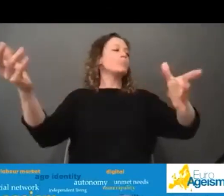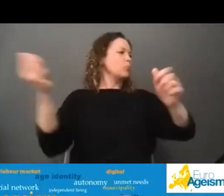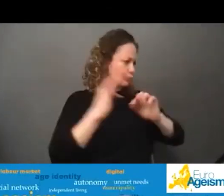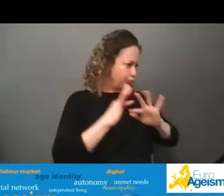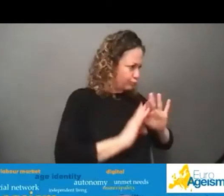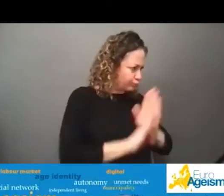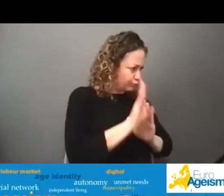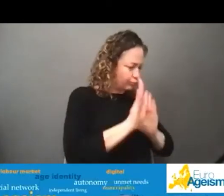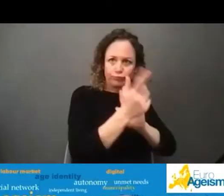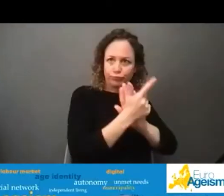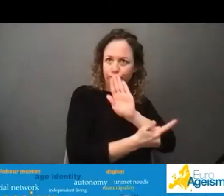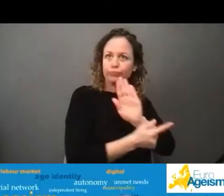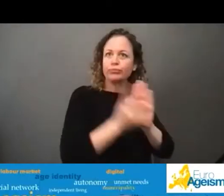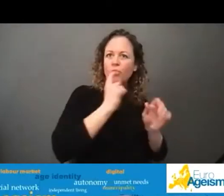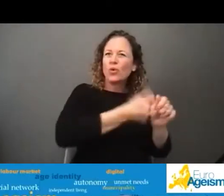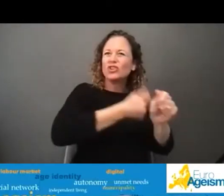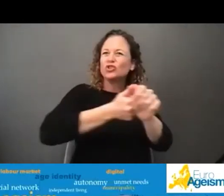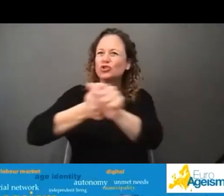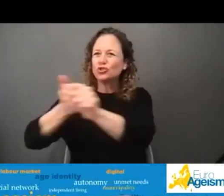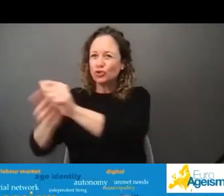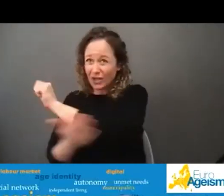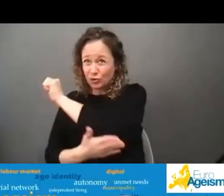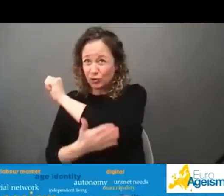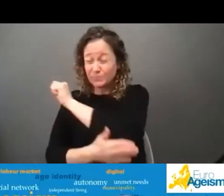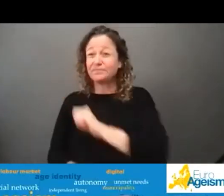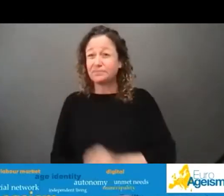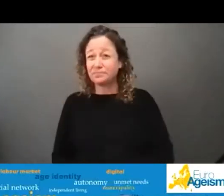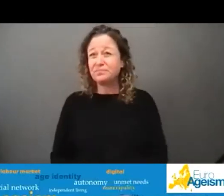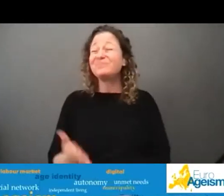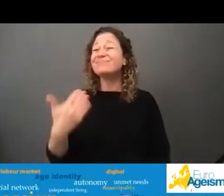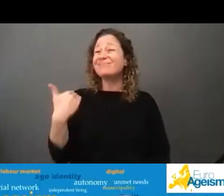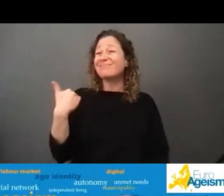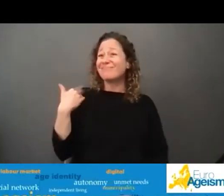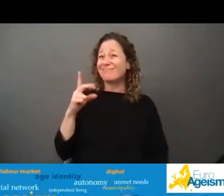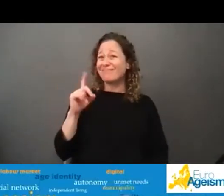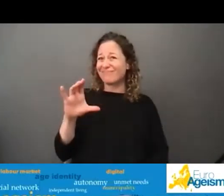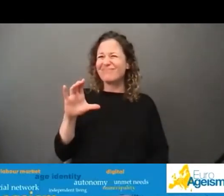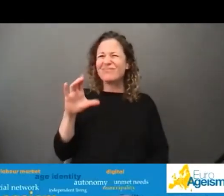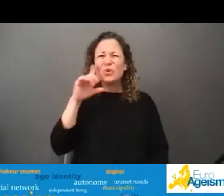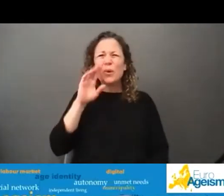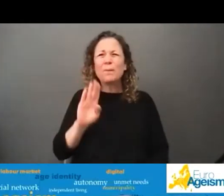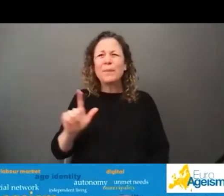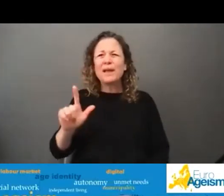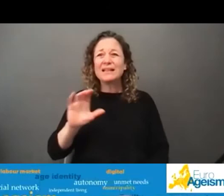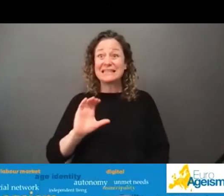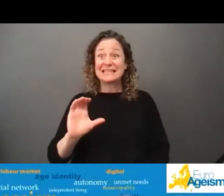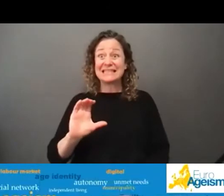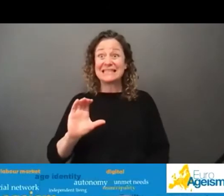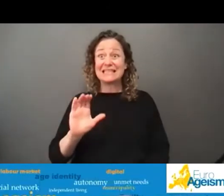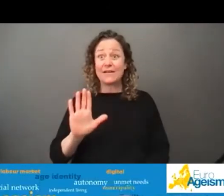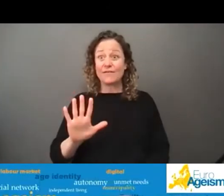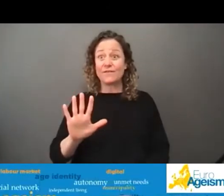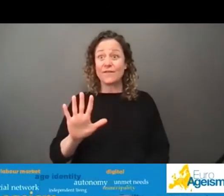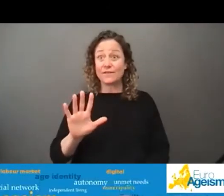I believe it was December, we heard about like Bill C-51, which is really all